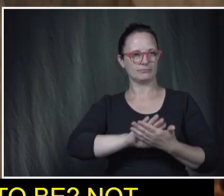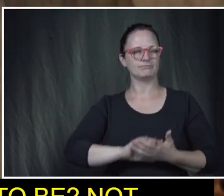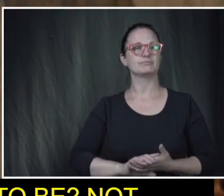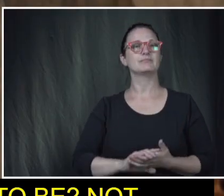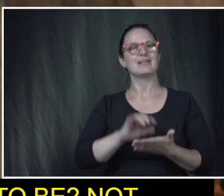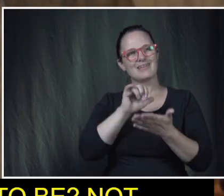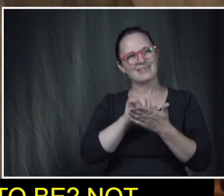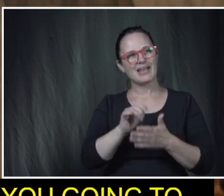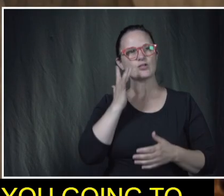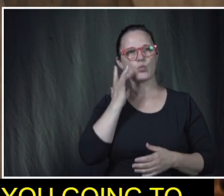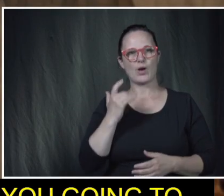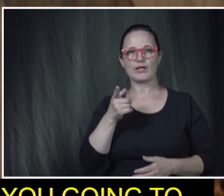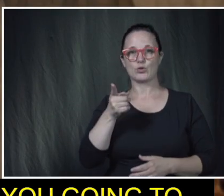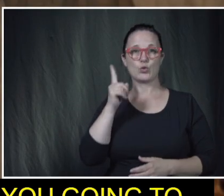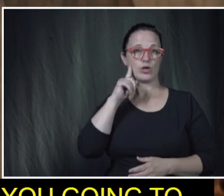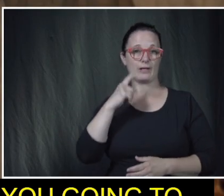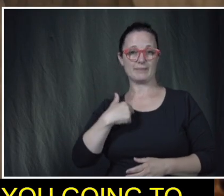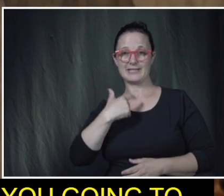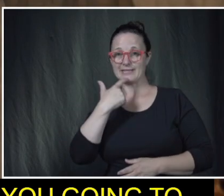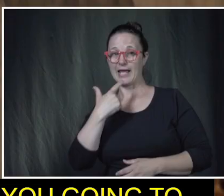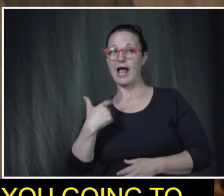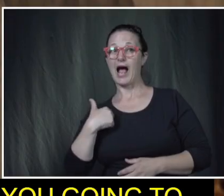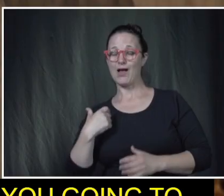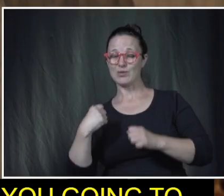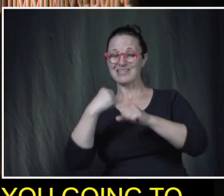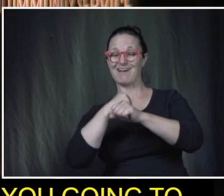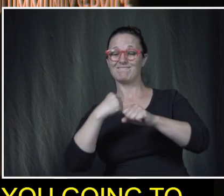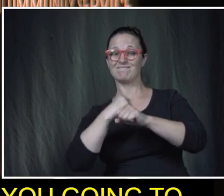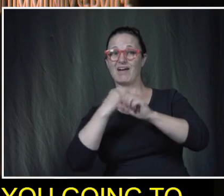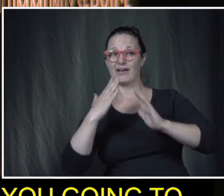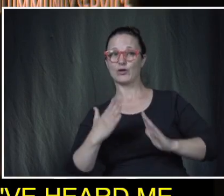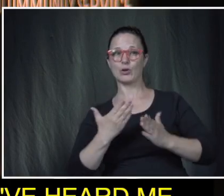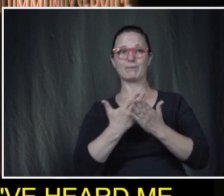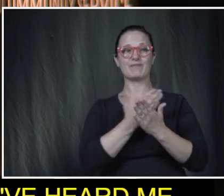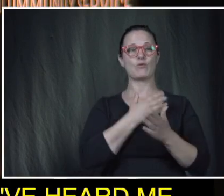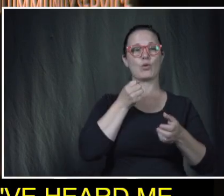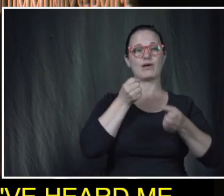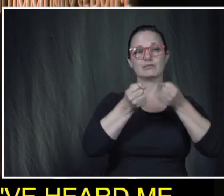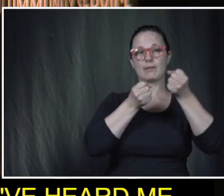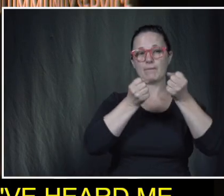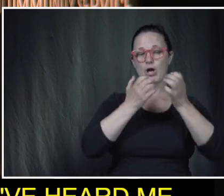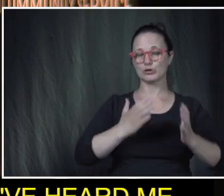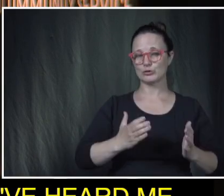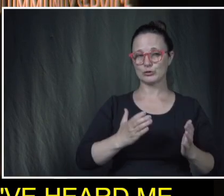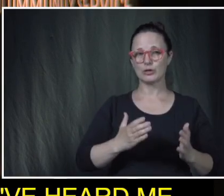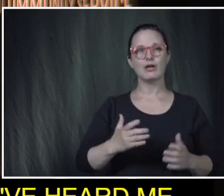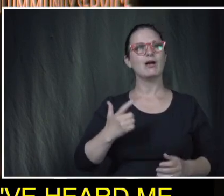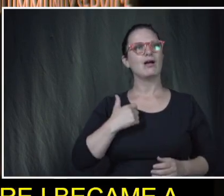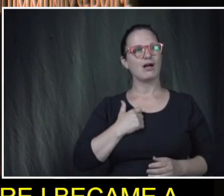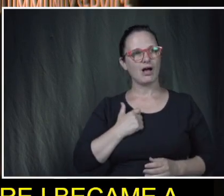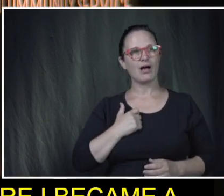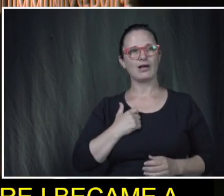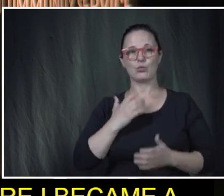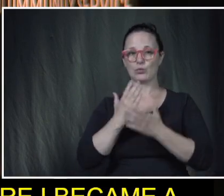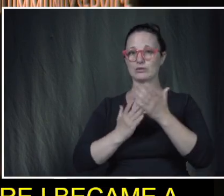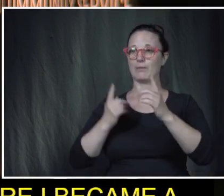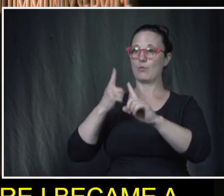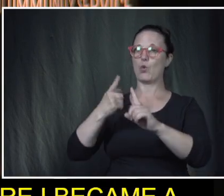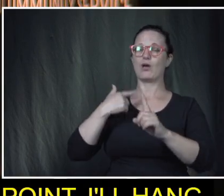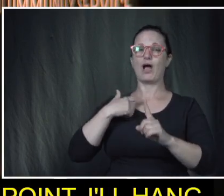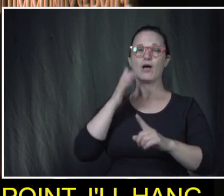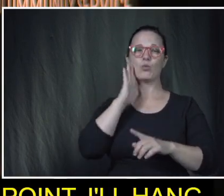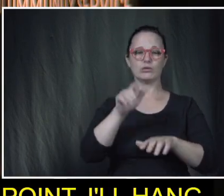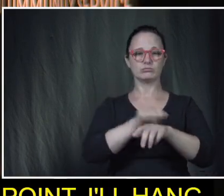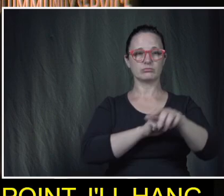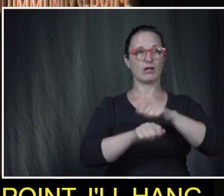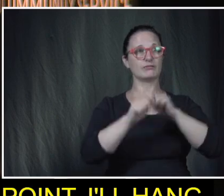That's why you heard me say today, I was a fighter before I became a boxer so much today. At some point, I'll hang up the gloves,